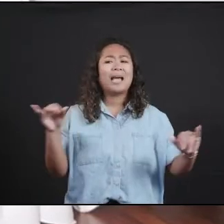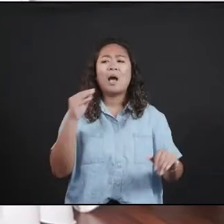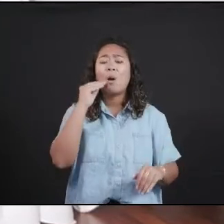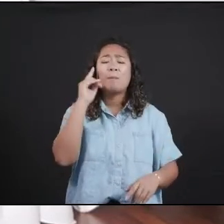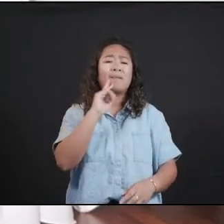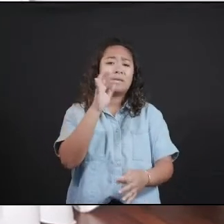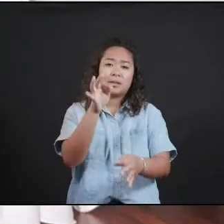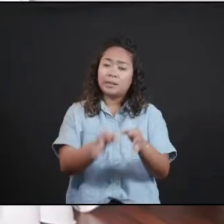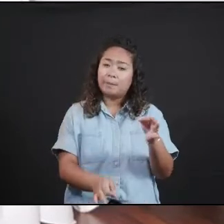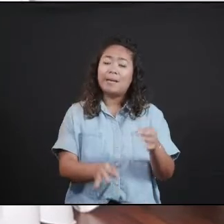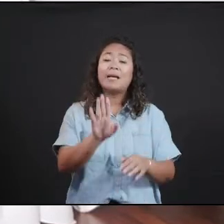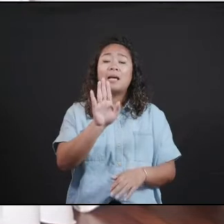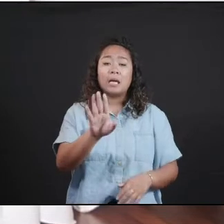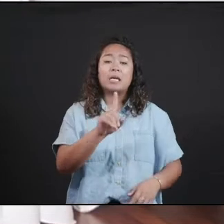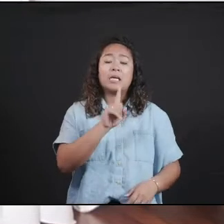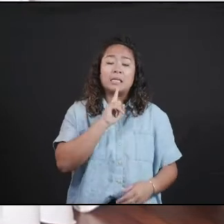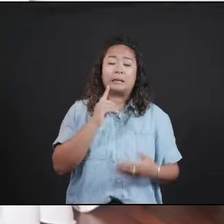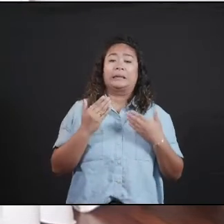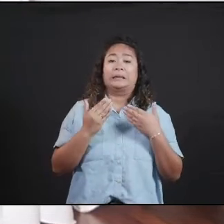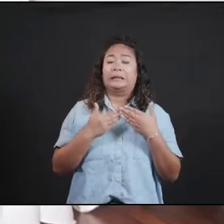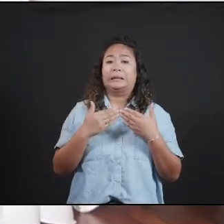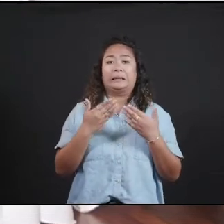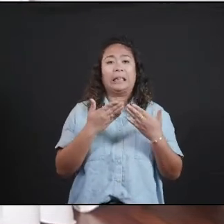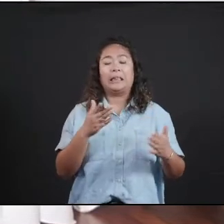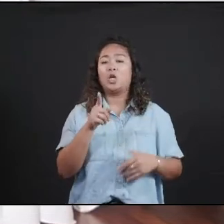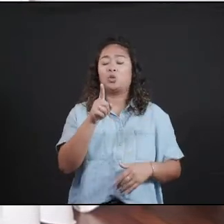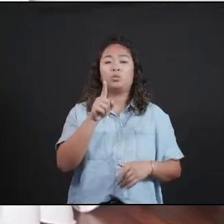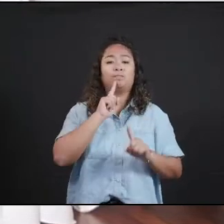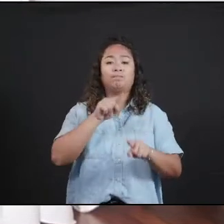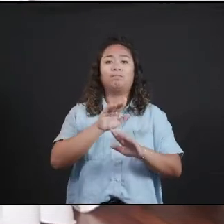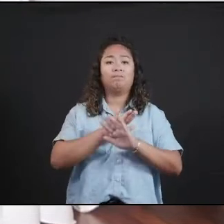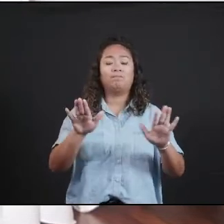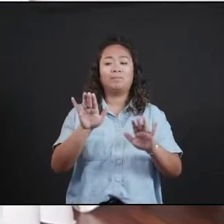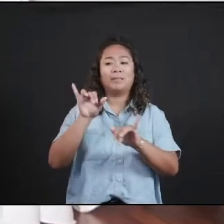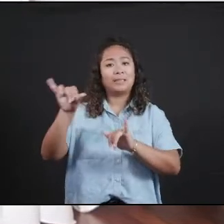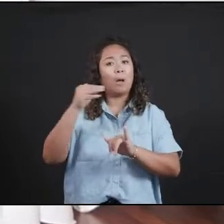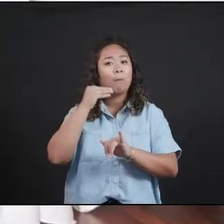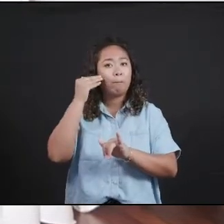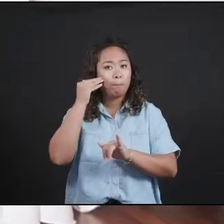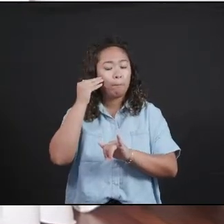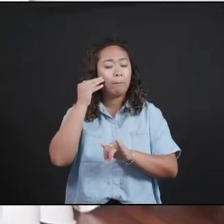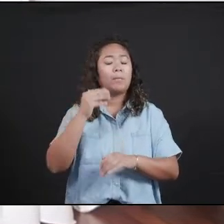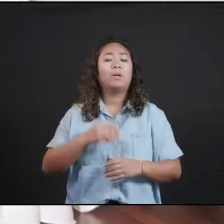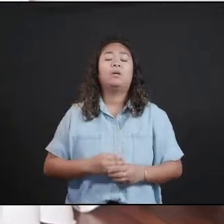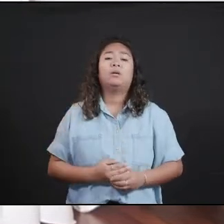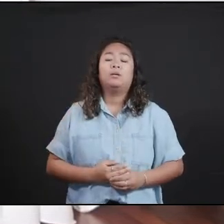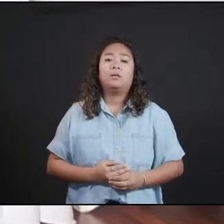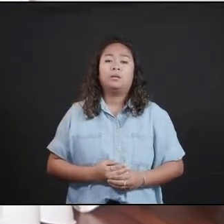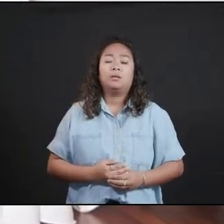two suicides within a territory over the last 2 weeks, and I have been told we also have an increase in violence